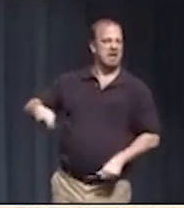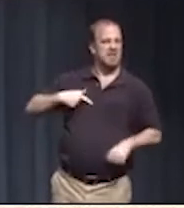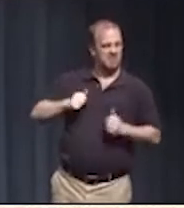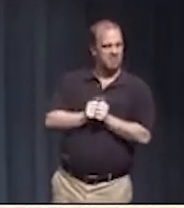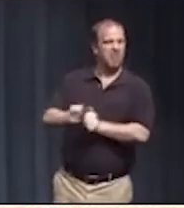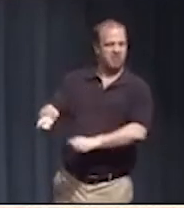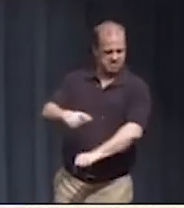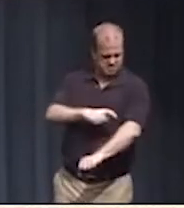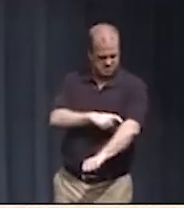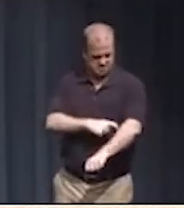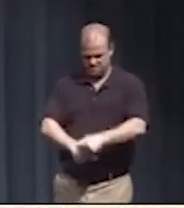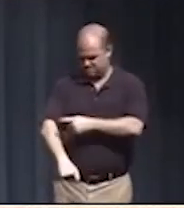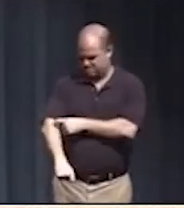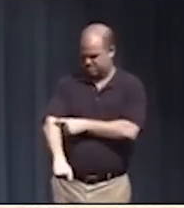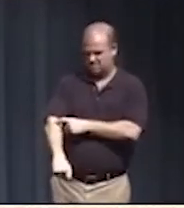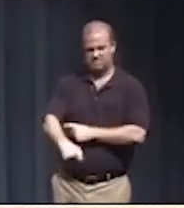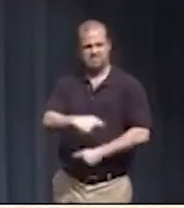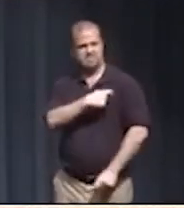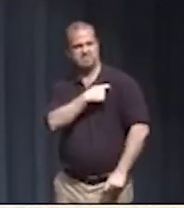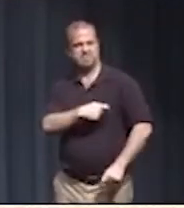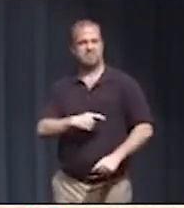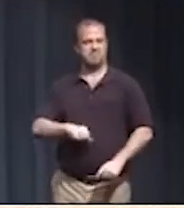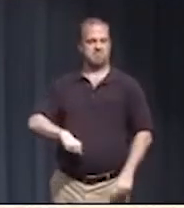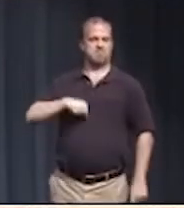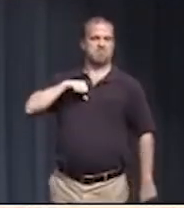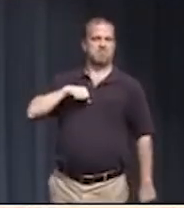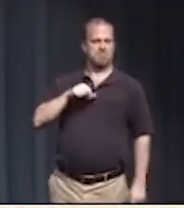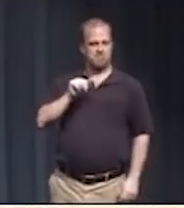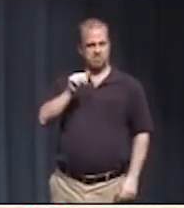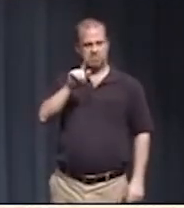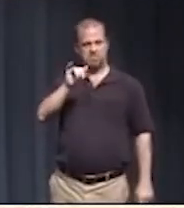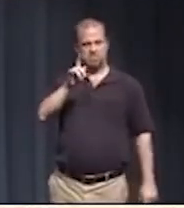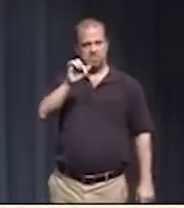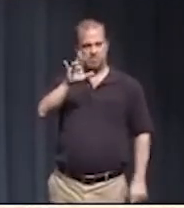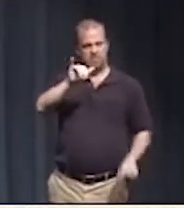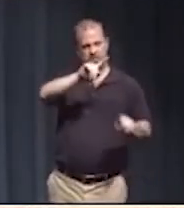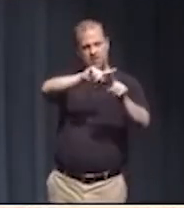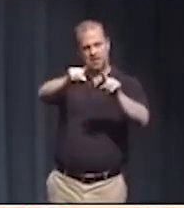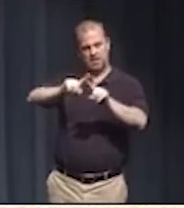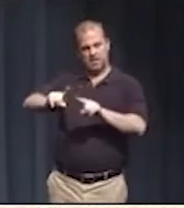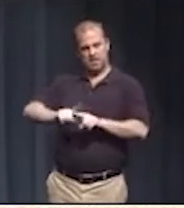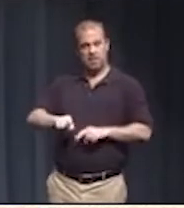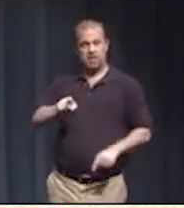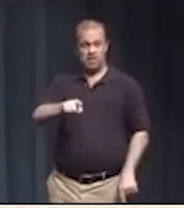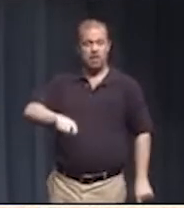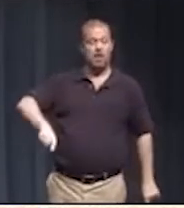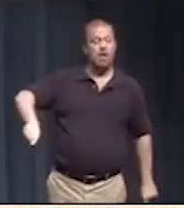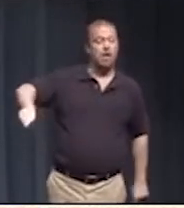and with Exeter and Salisbury and Warwick and all the nobility.